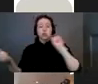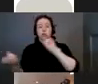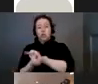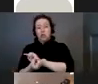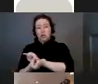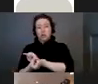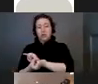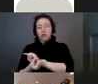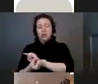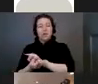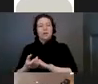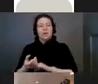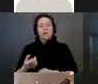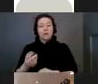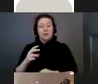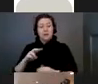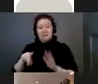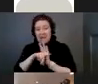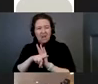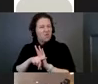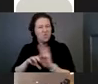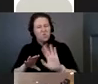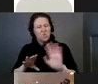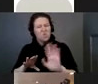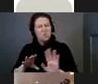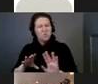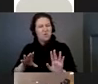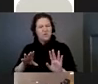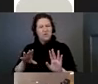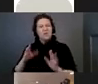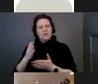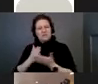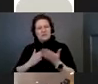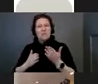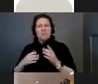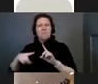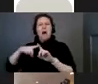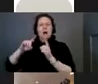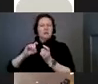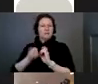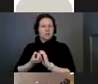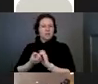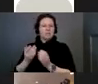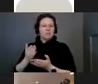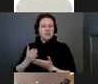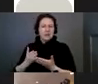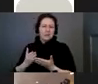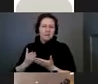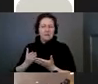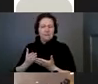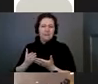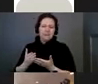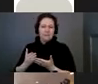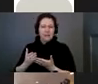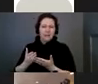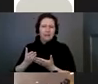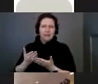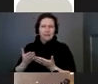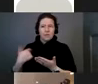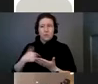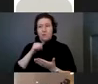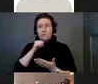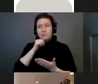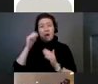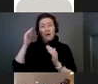And not all is bad. You know, there are some changes that obviously we weren't expecting to make. And,